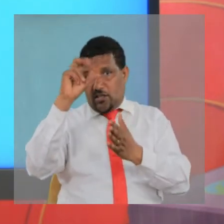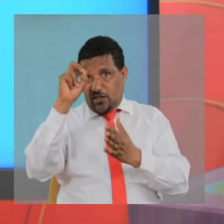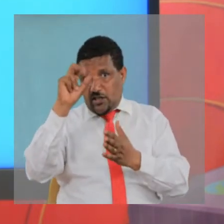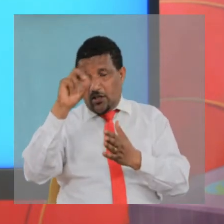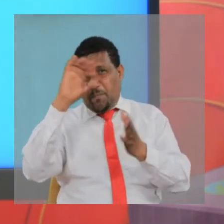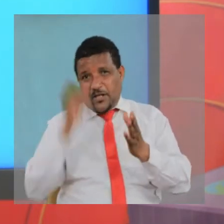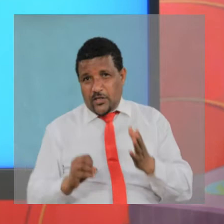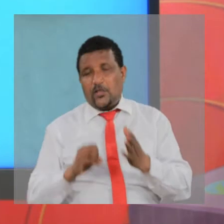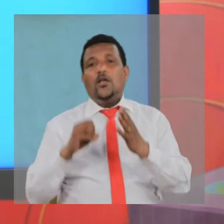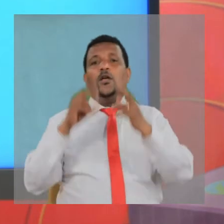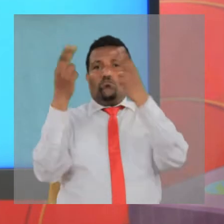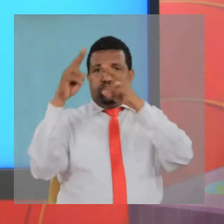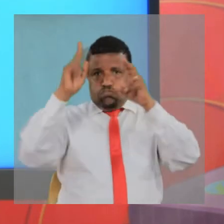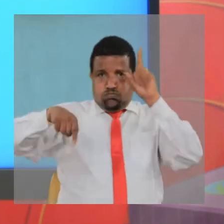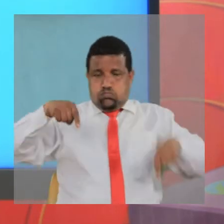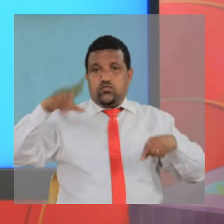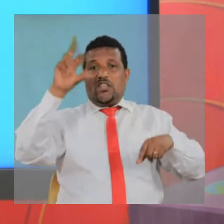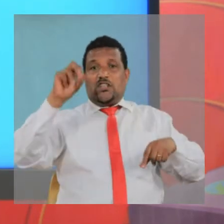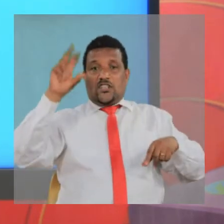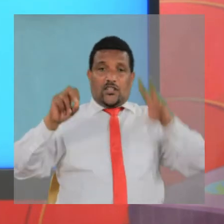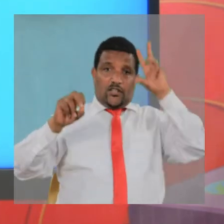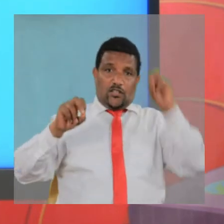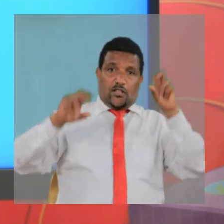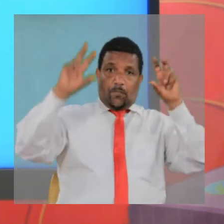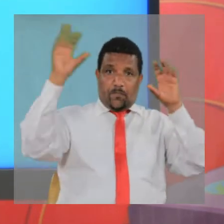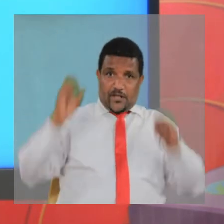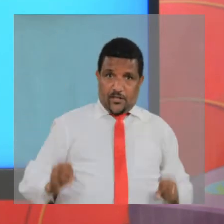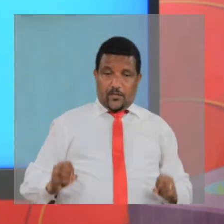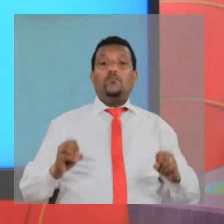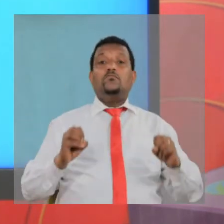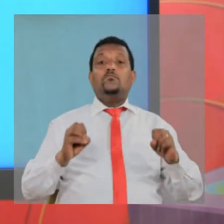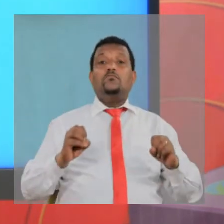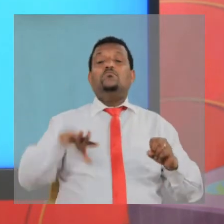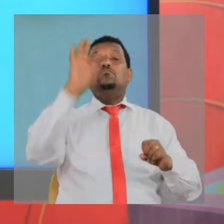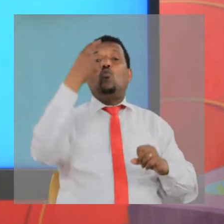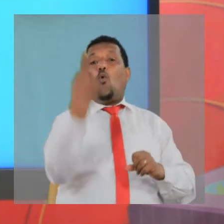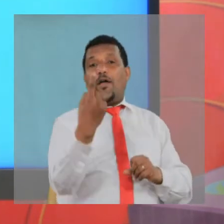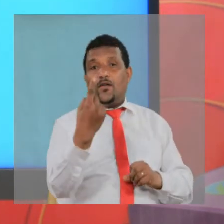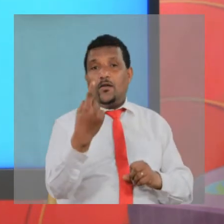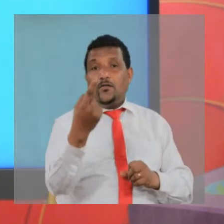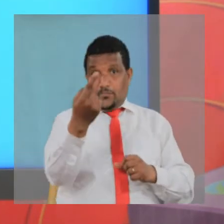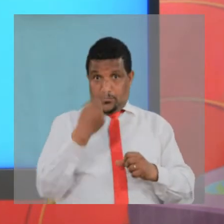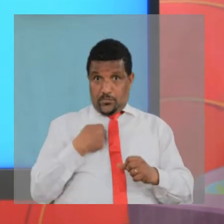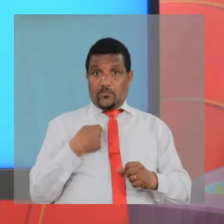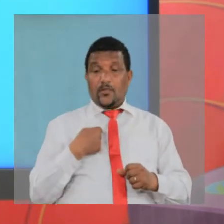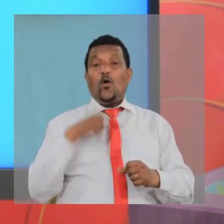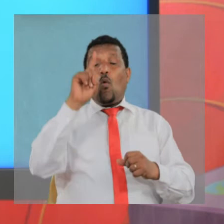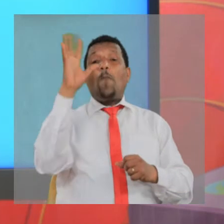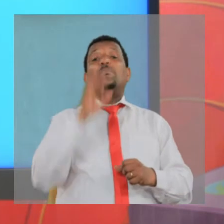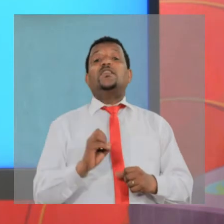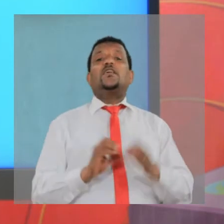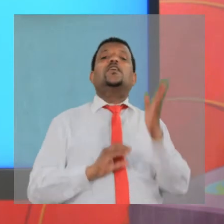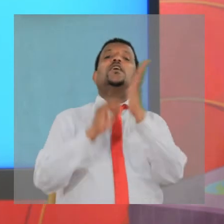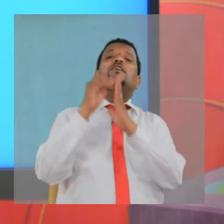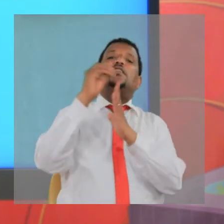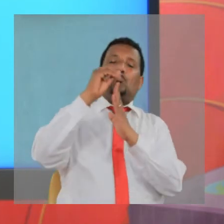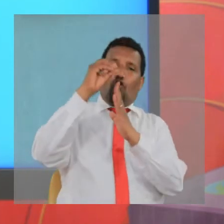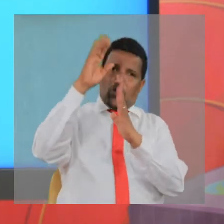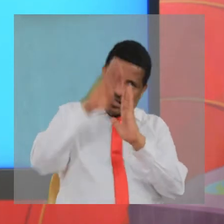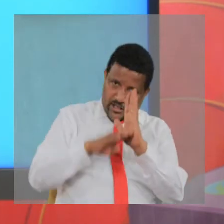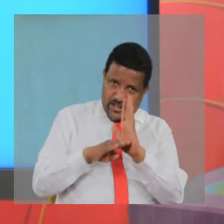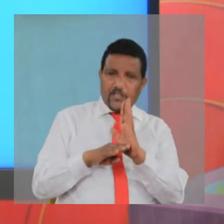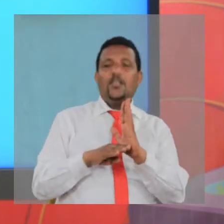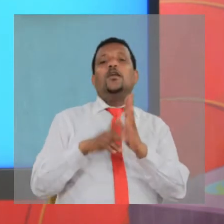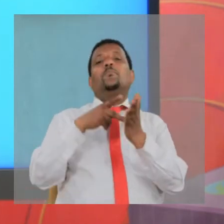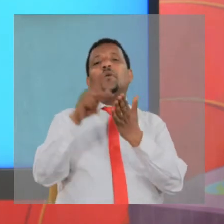we cancel 30% for 30%, then we get 1. This one tells us a 1% increase or decrease